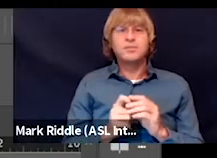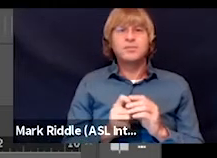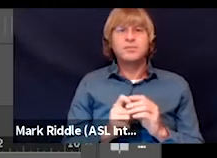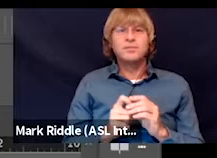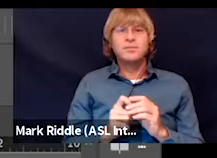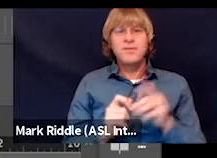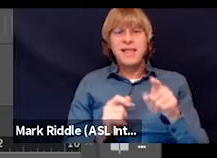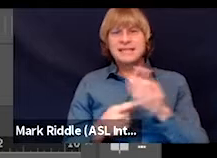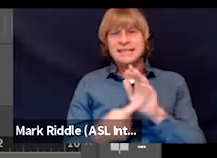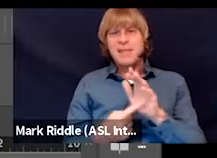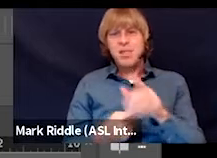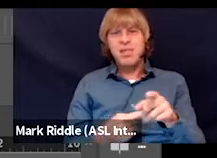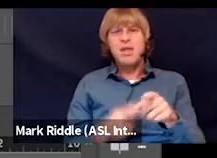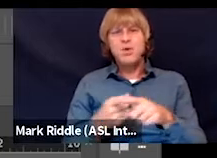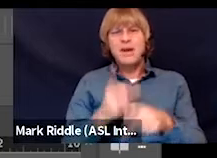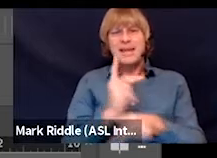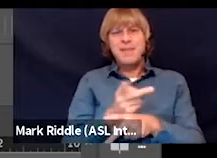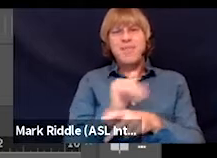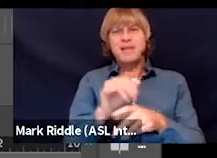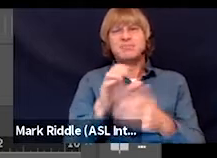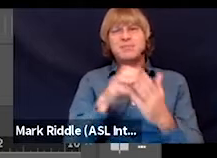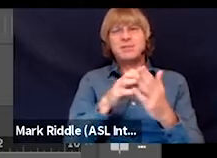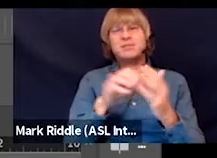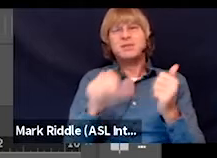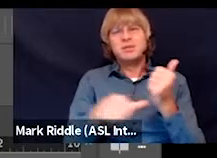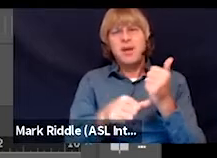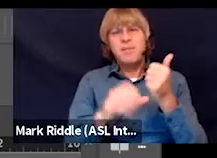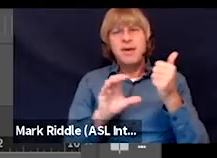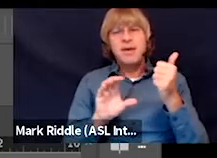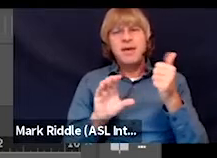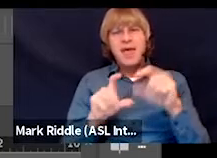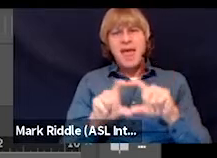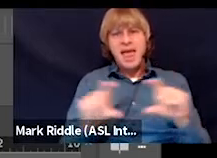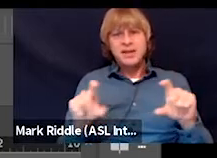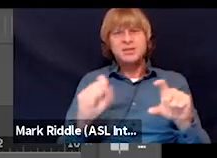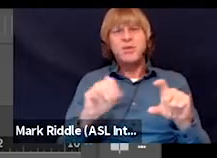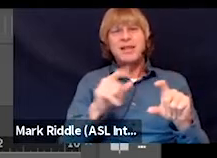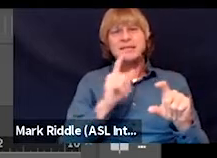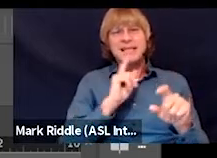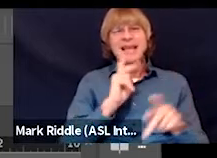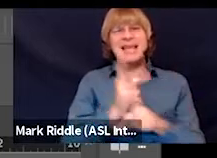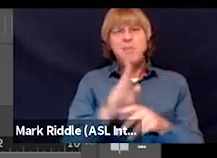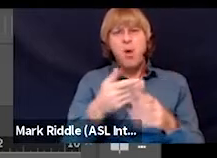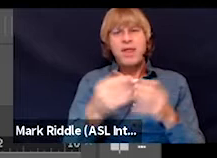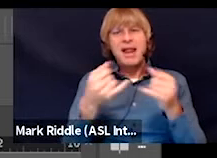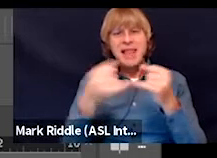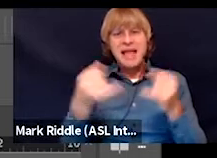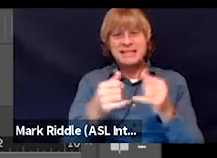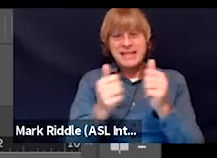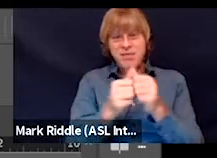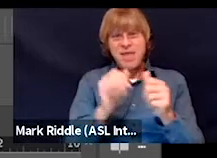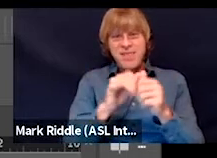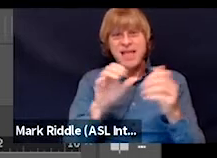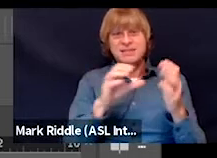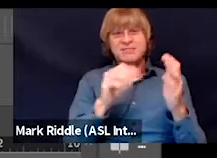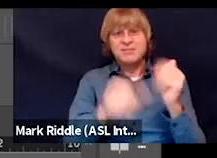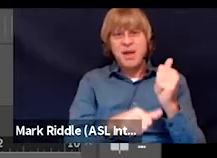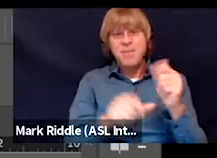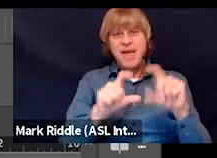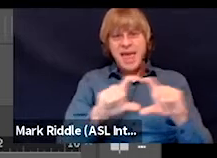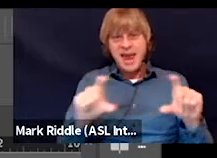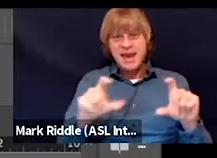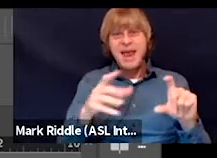That's an example of keeping that subhead. So it's saying keep all the lines together in the subhead